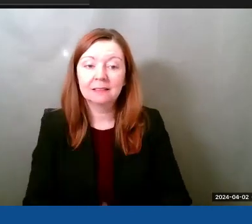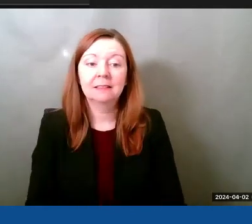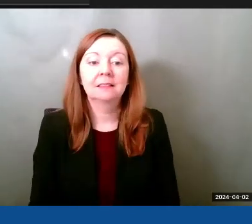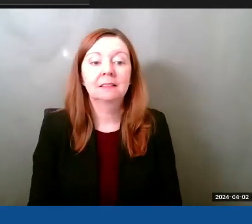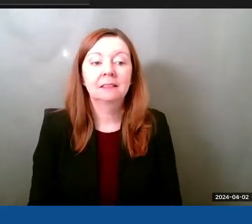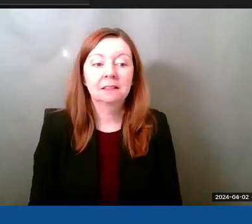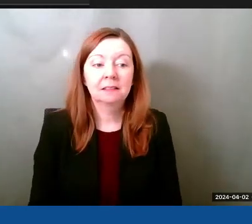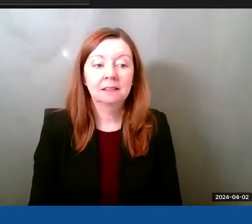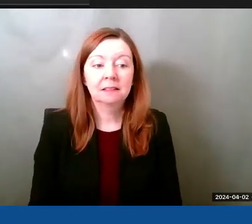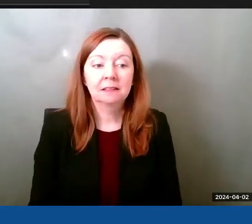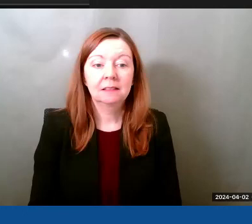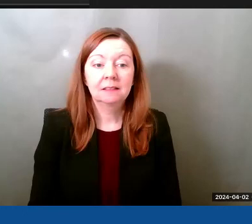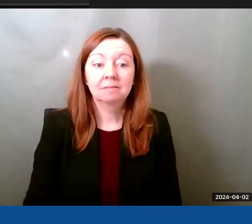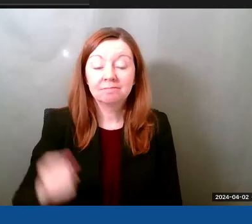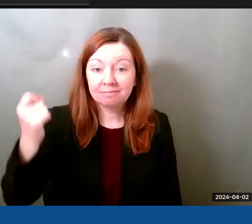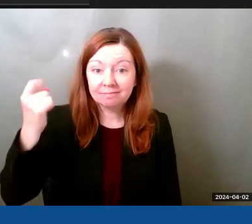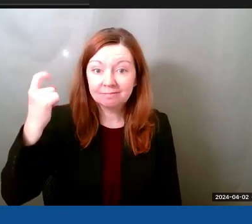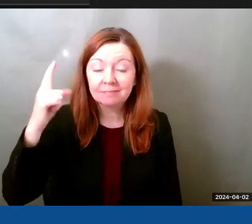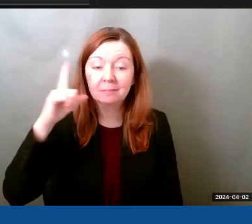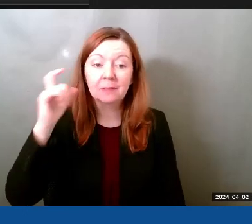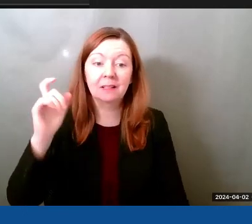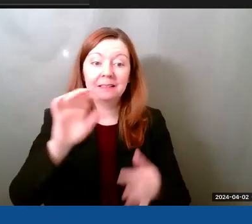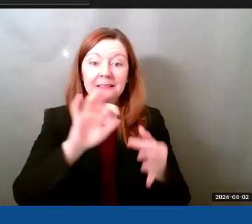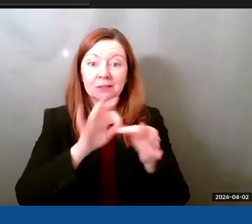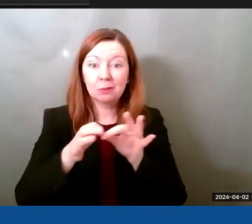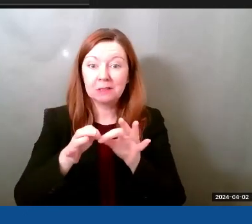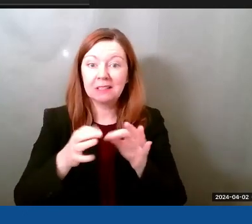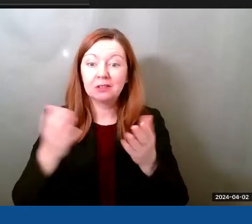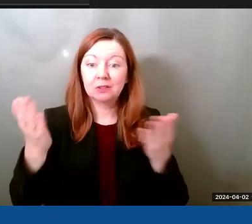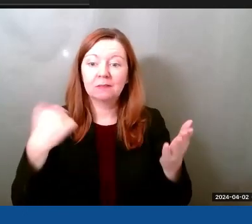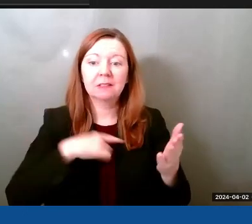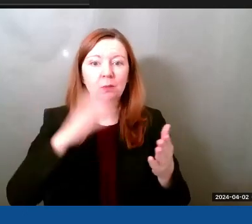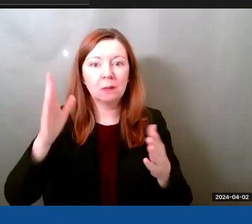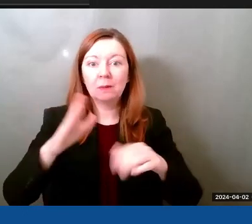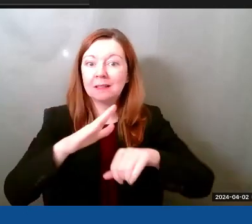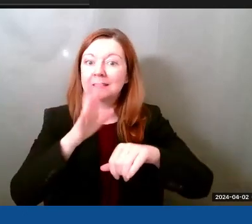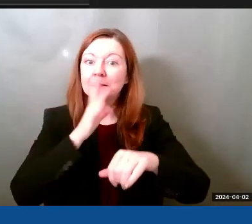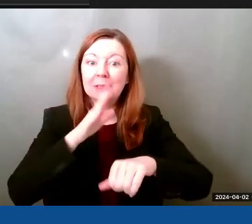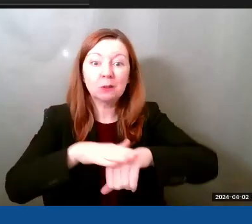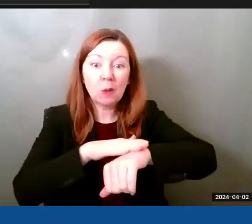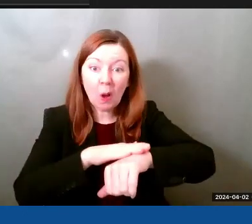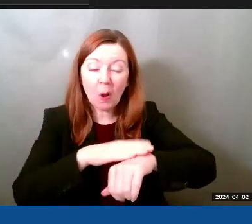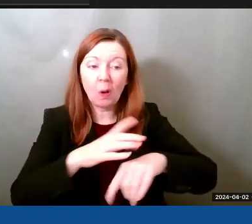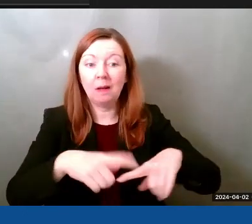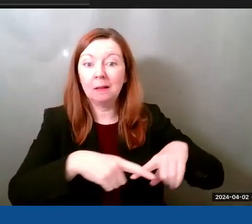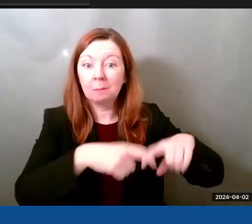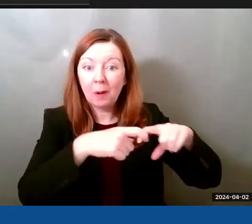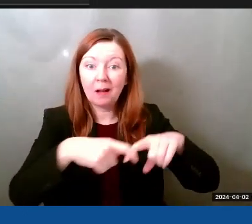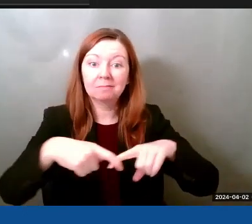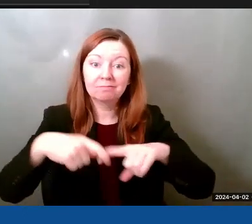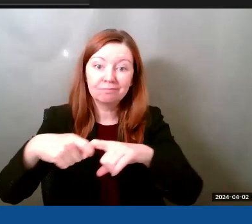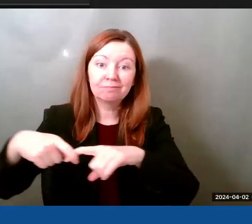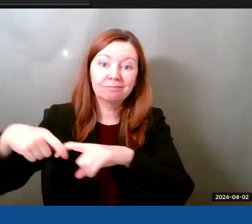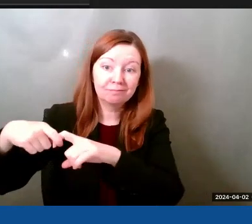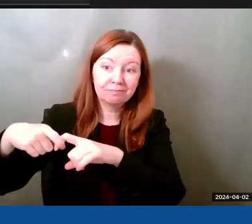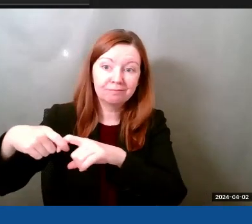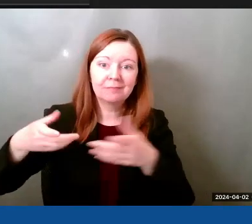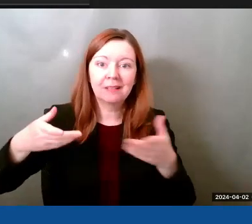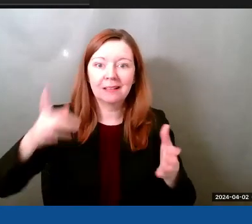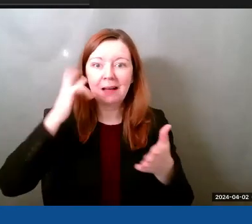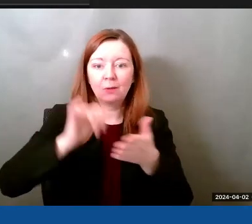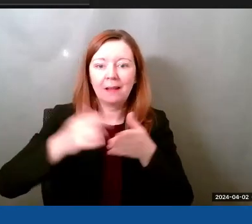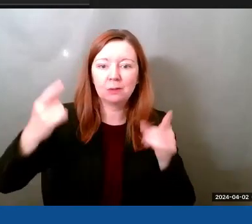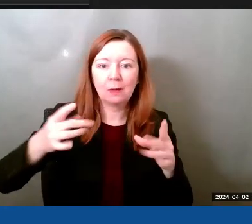the interpretation services, we would intend to speak slowly and pause frequently to allow for that to